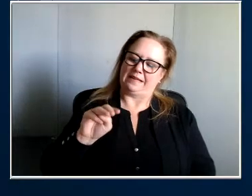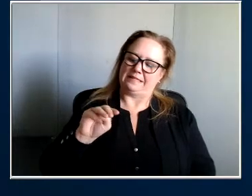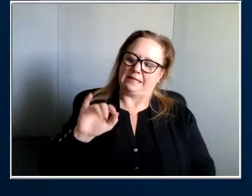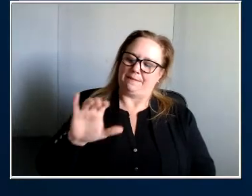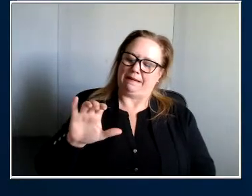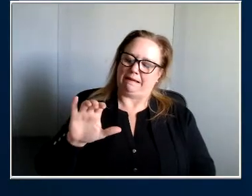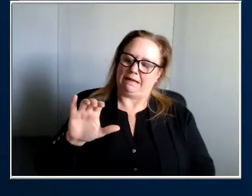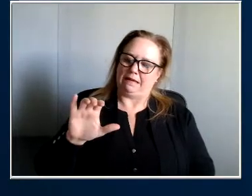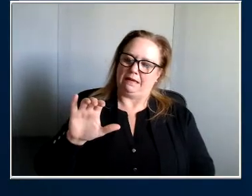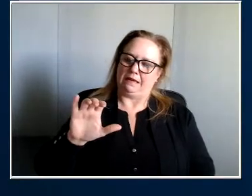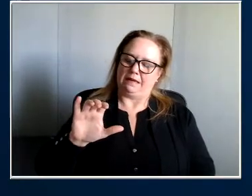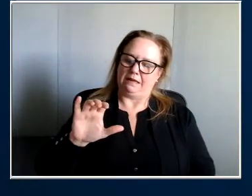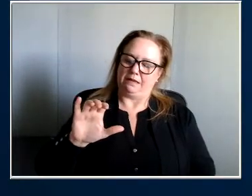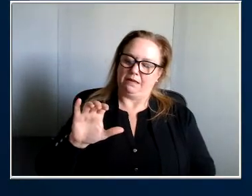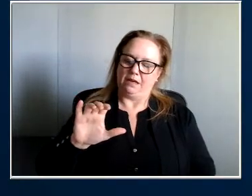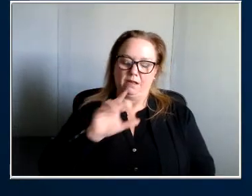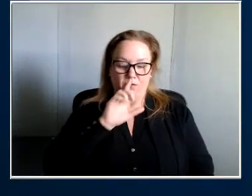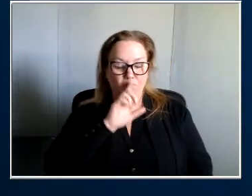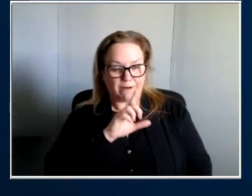The reality is that